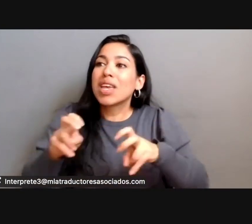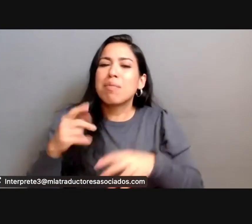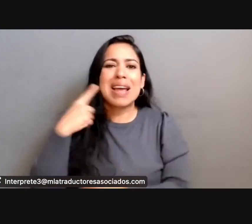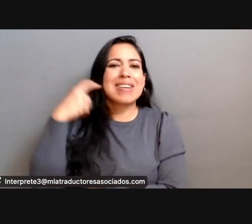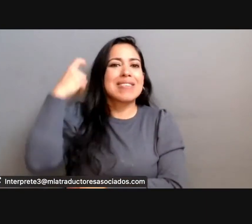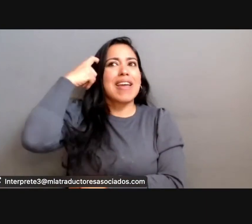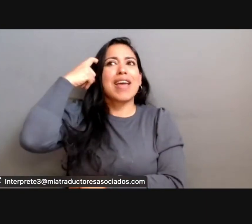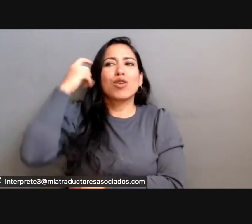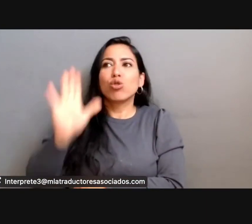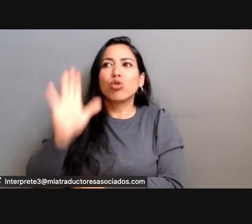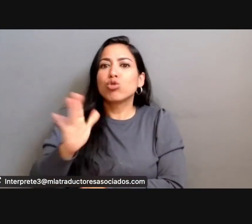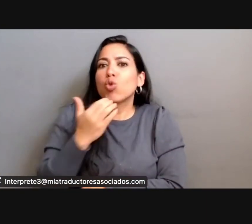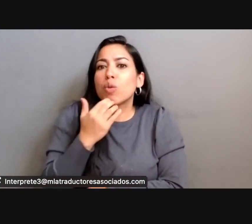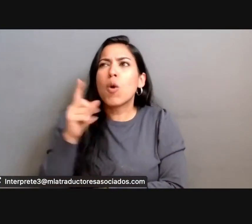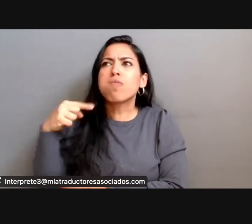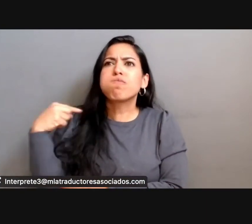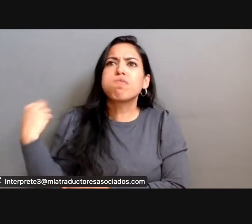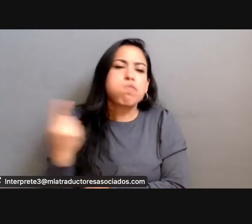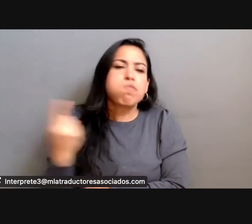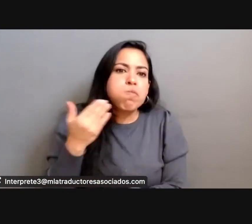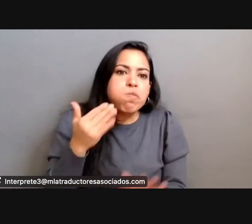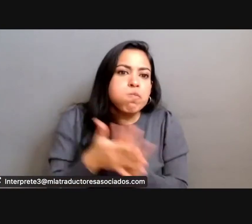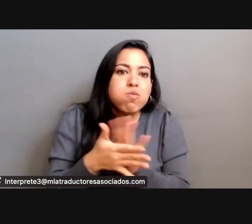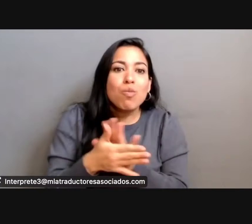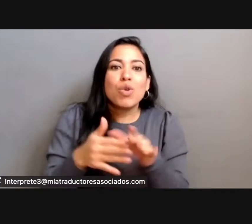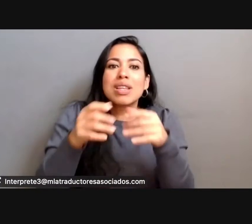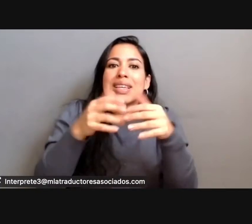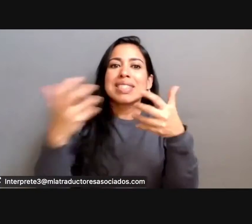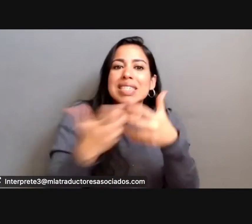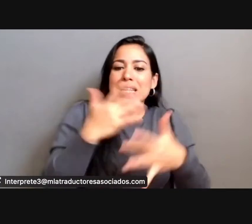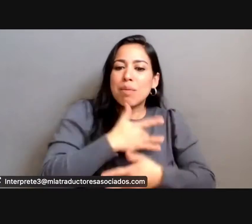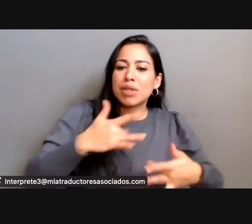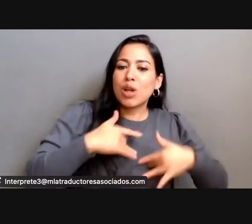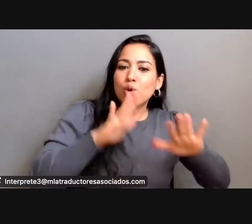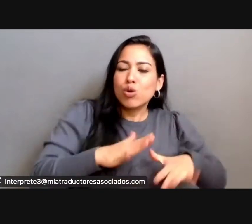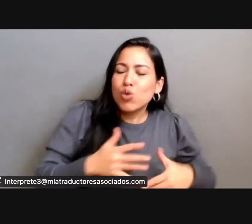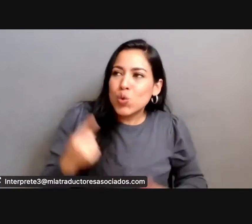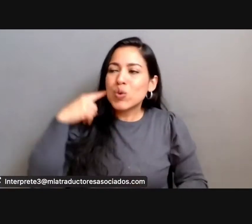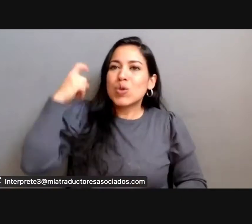marketing and evaluation of risks that have branded our